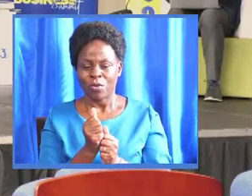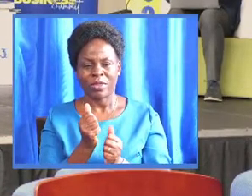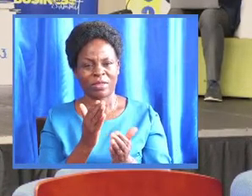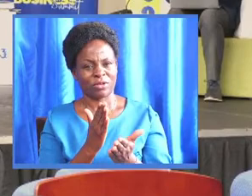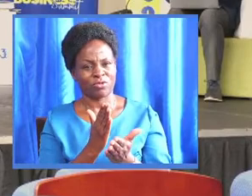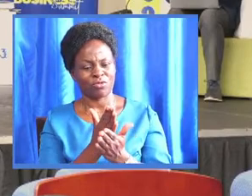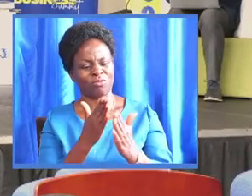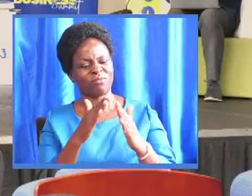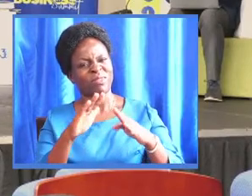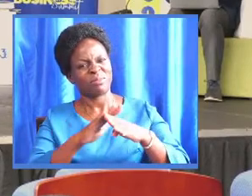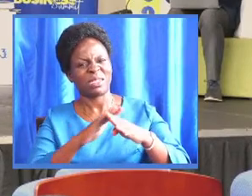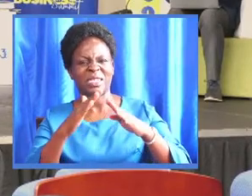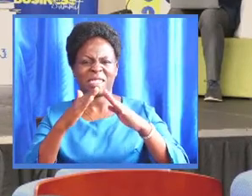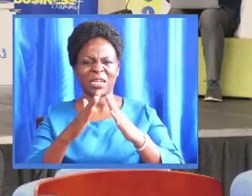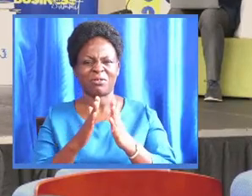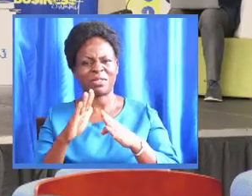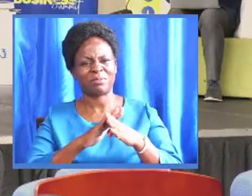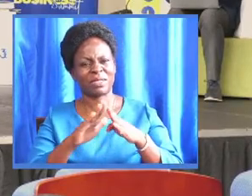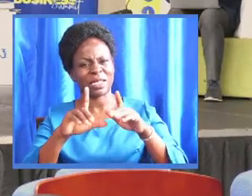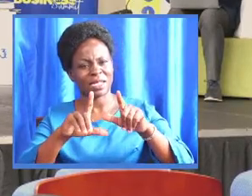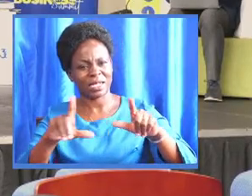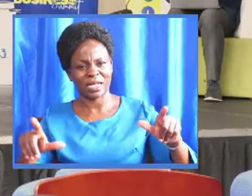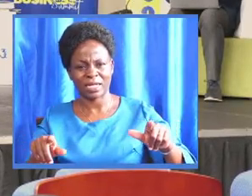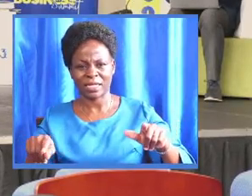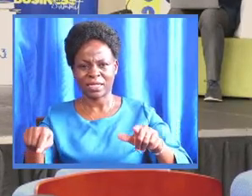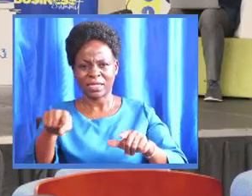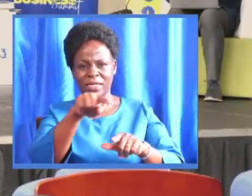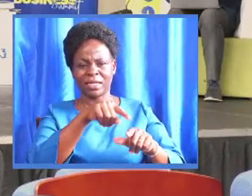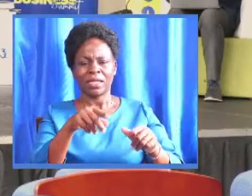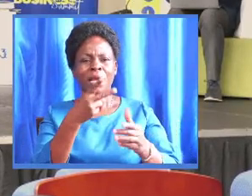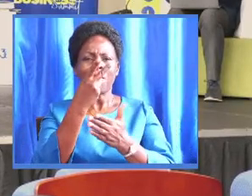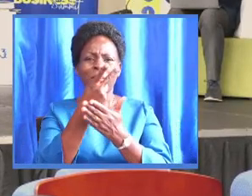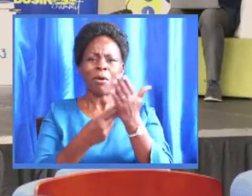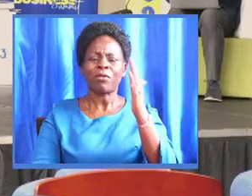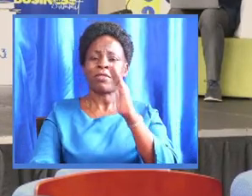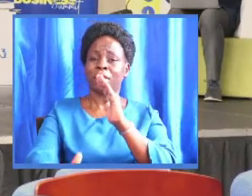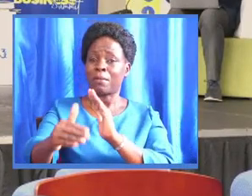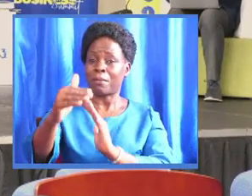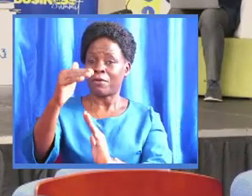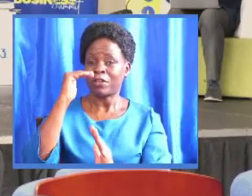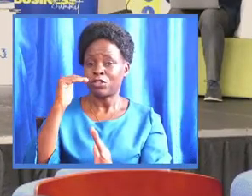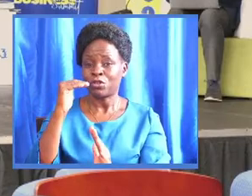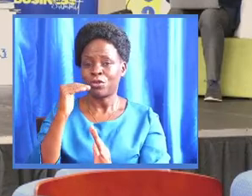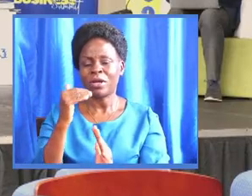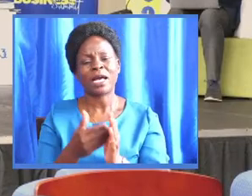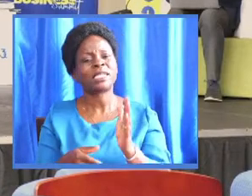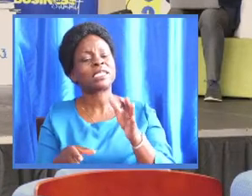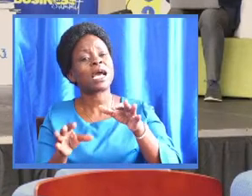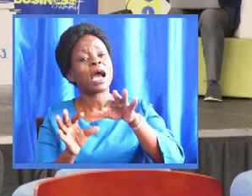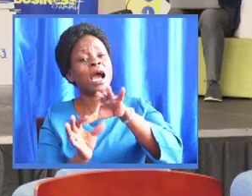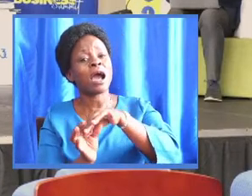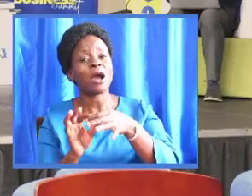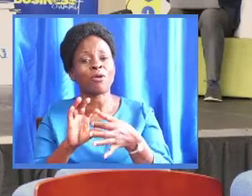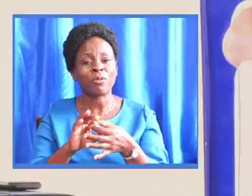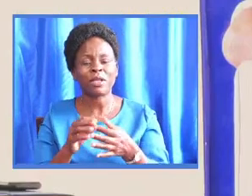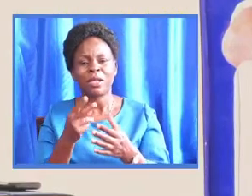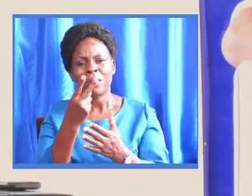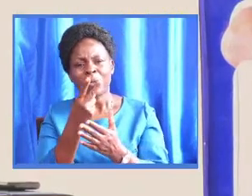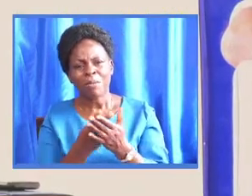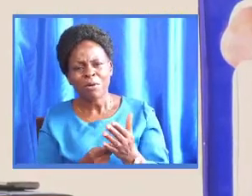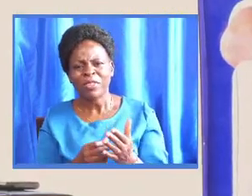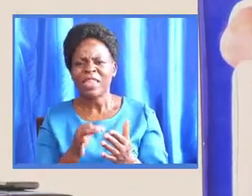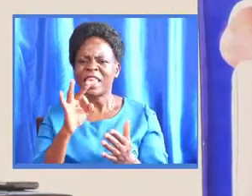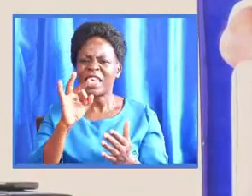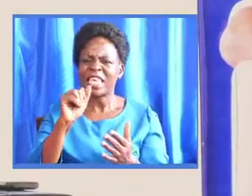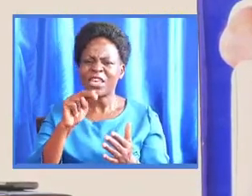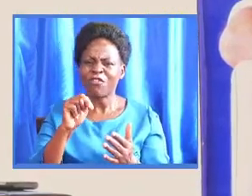whole. It is both professional, it has a combination of both informal